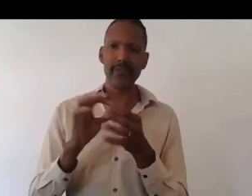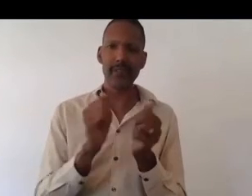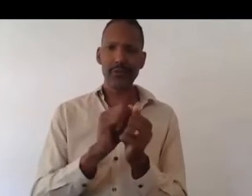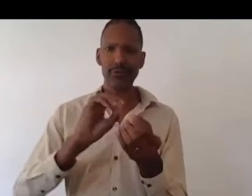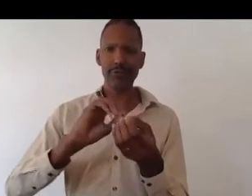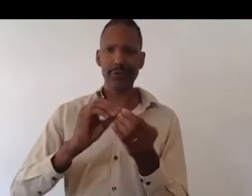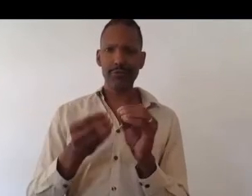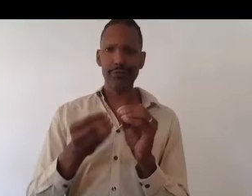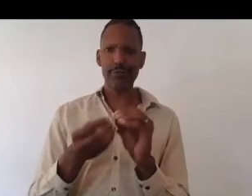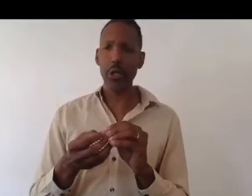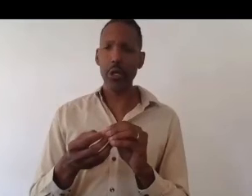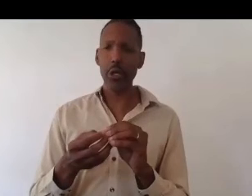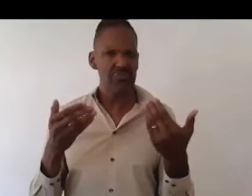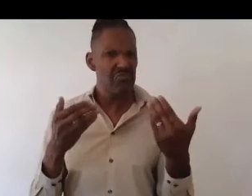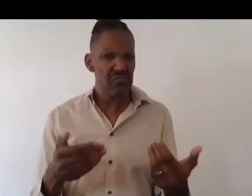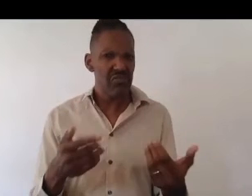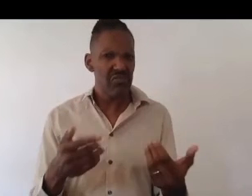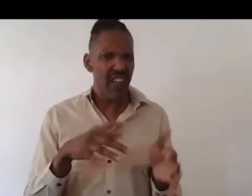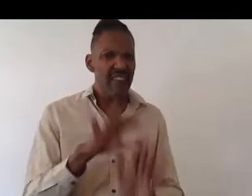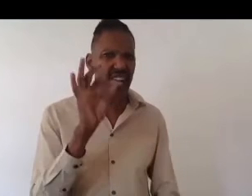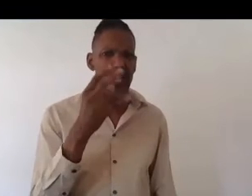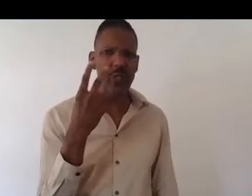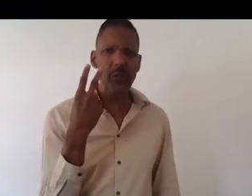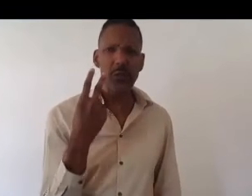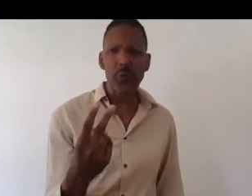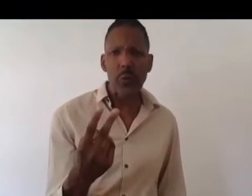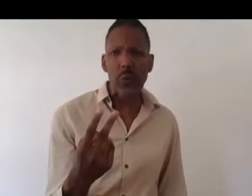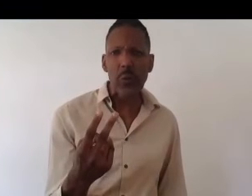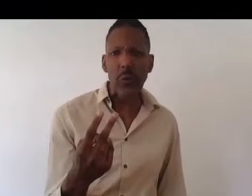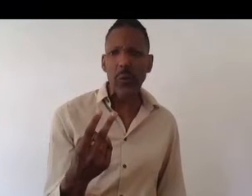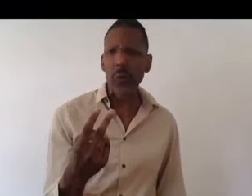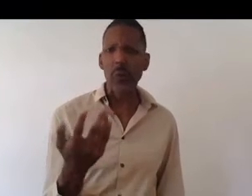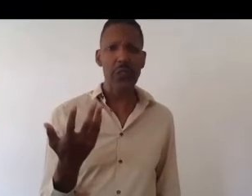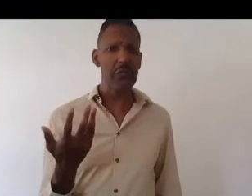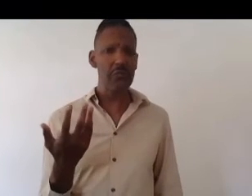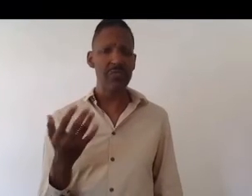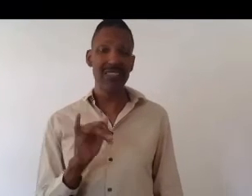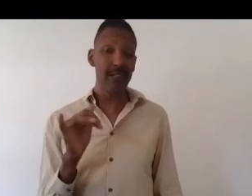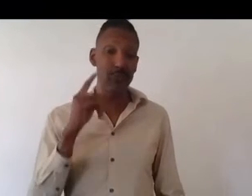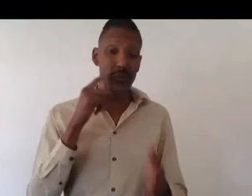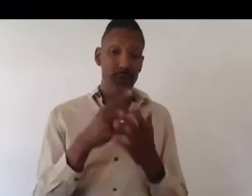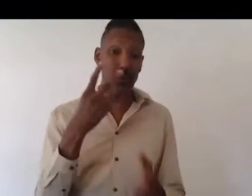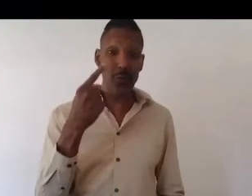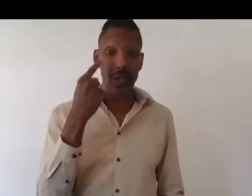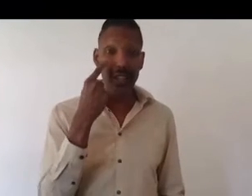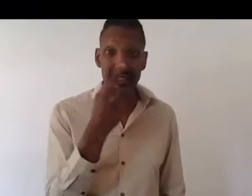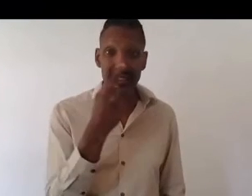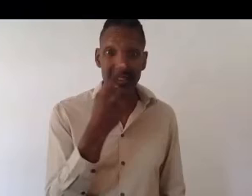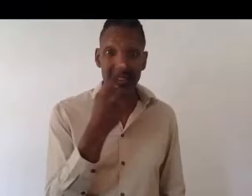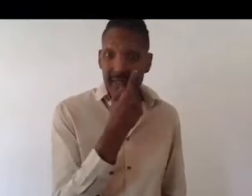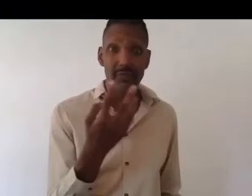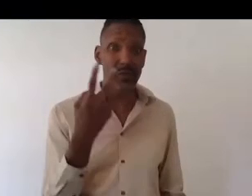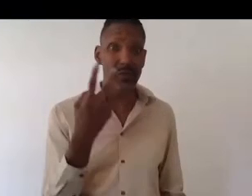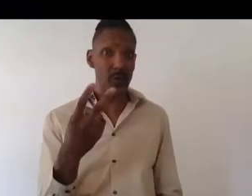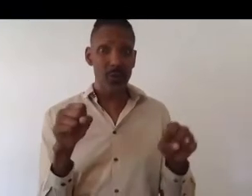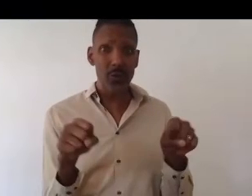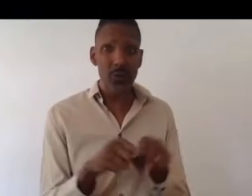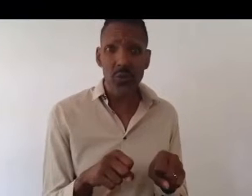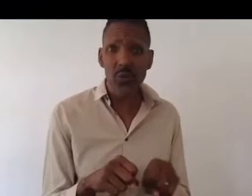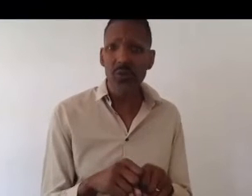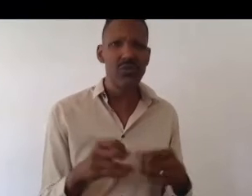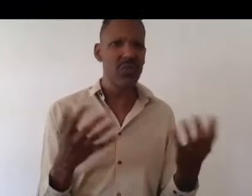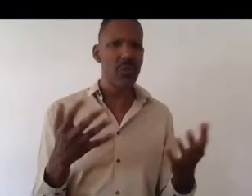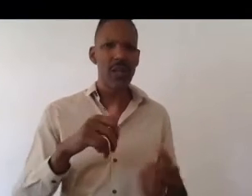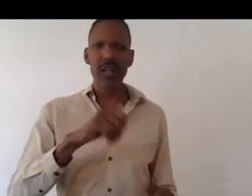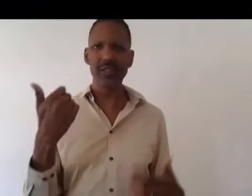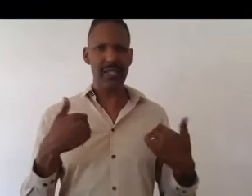two shoes and your two eyes, just a natural, nice, fun game that you can do with what you already have in your classroom or